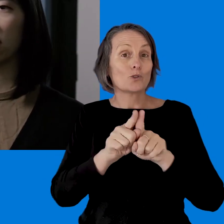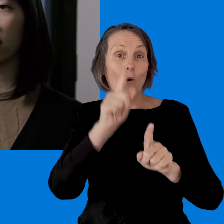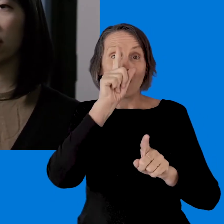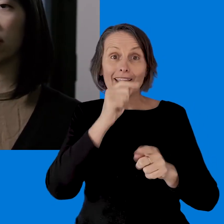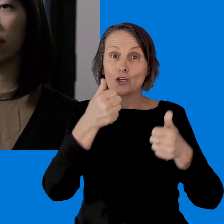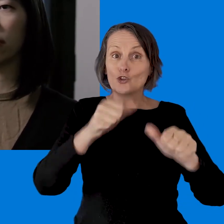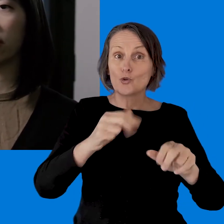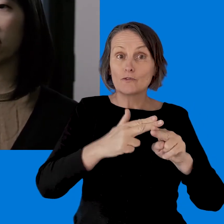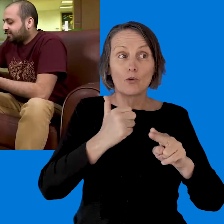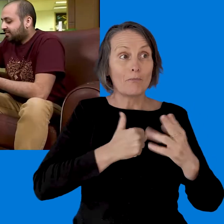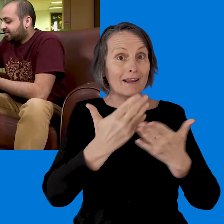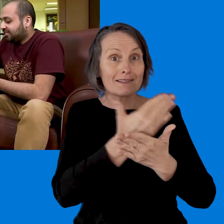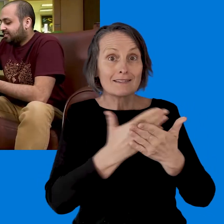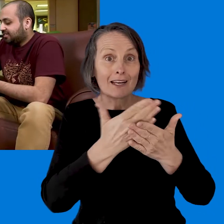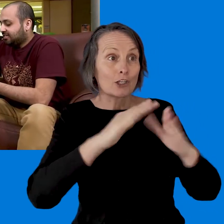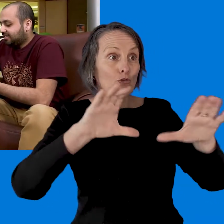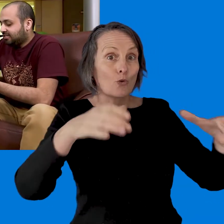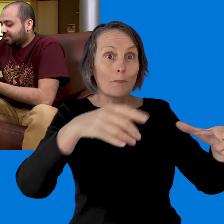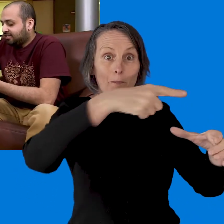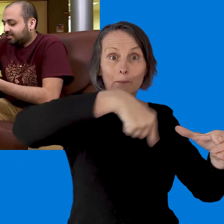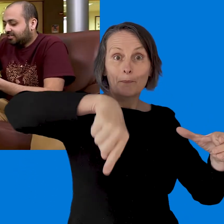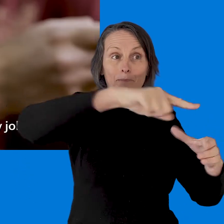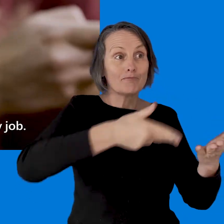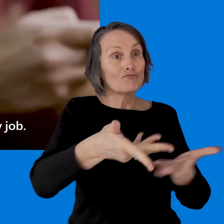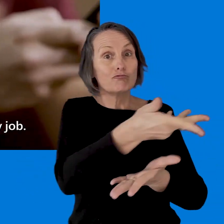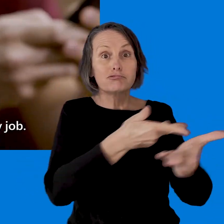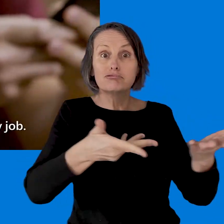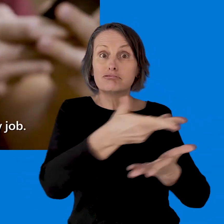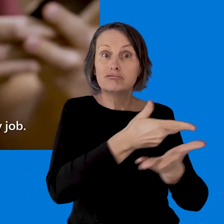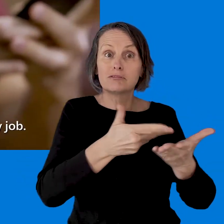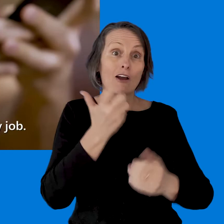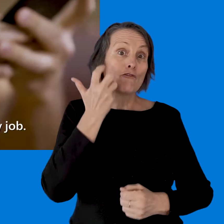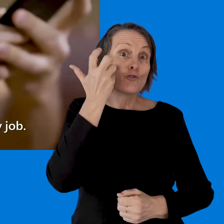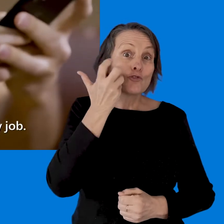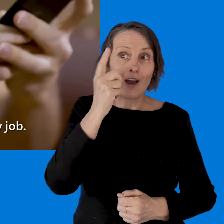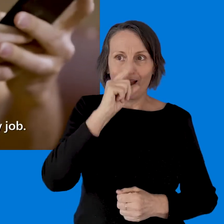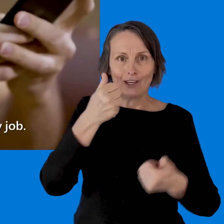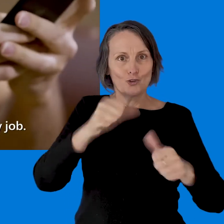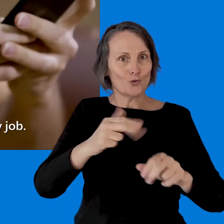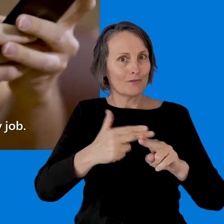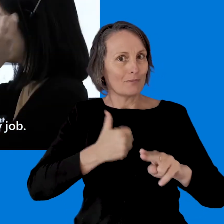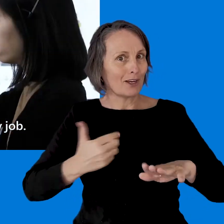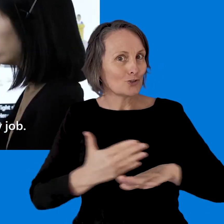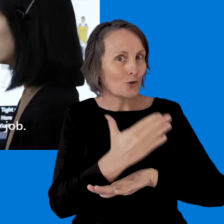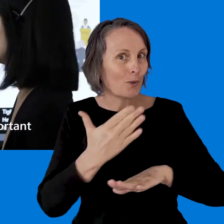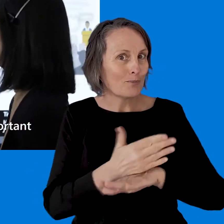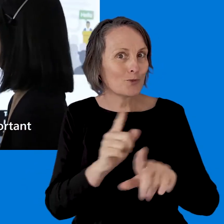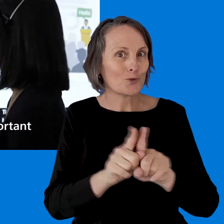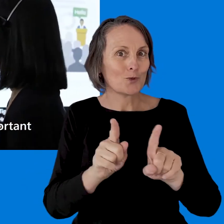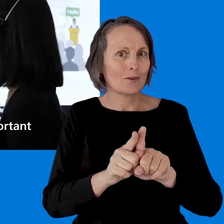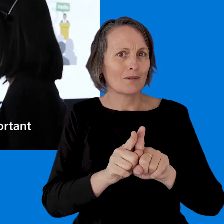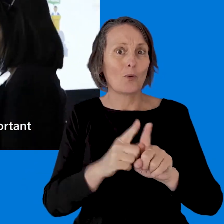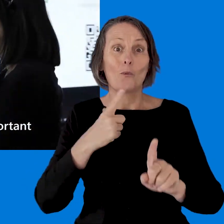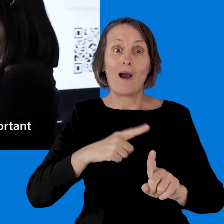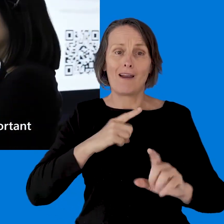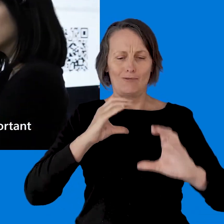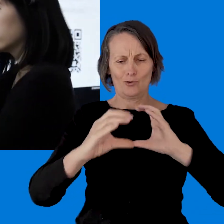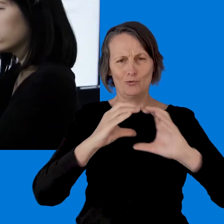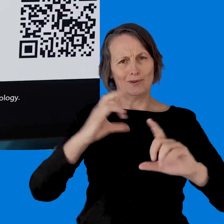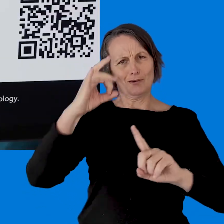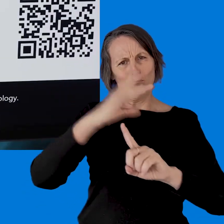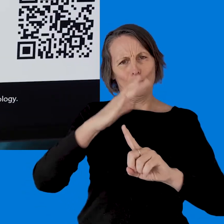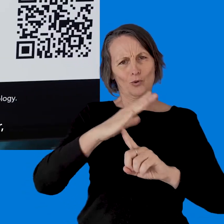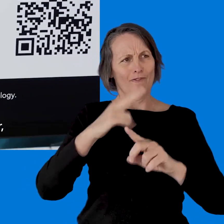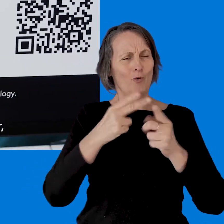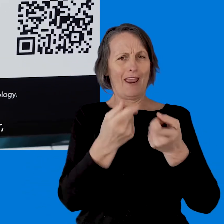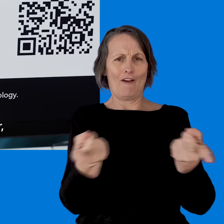I also can use it for study groups with my friends. In the future, I can also use it for my job because communication is very important for